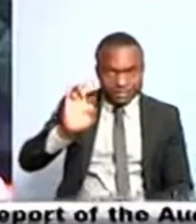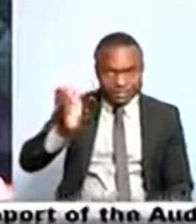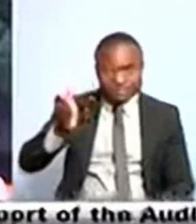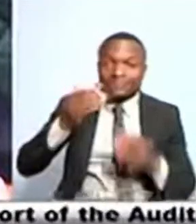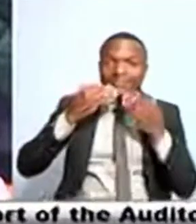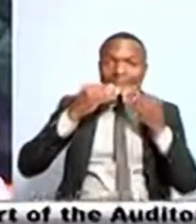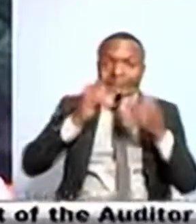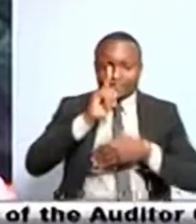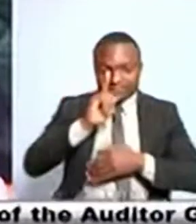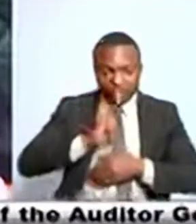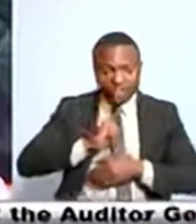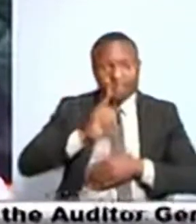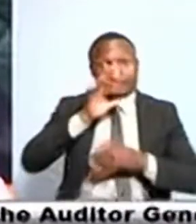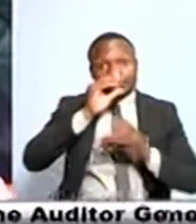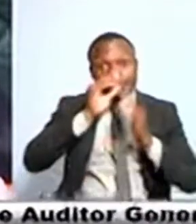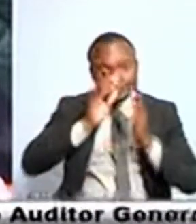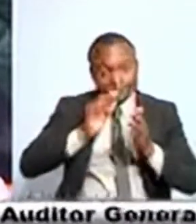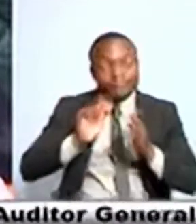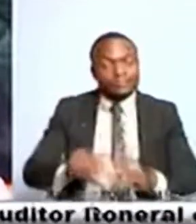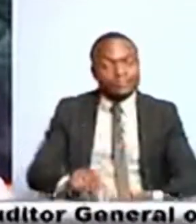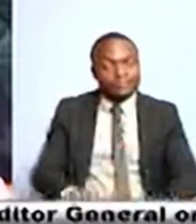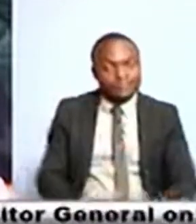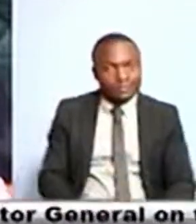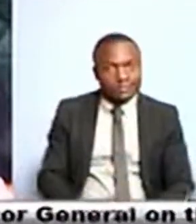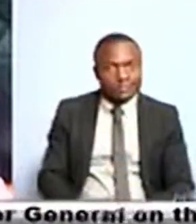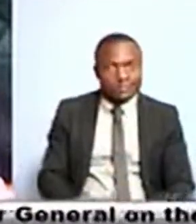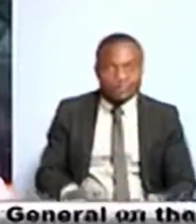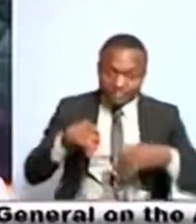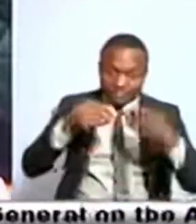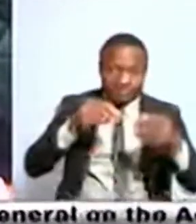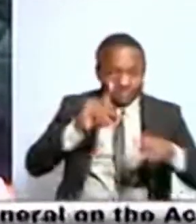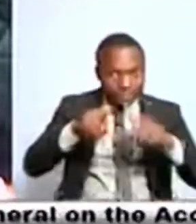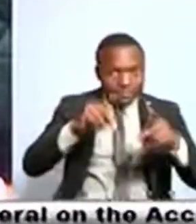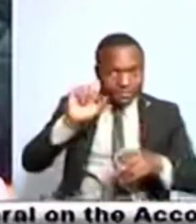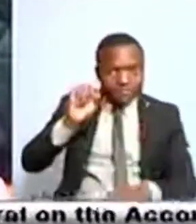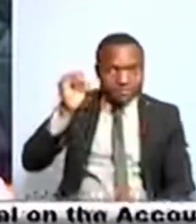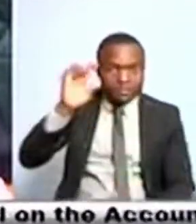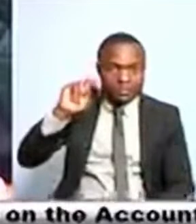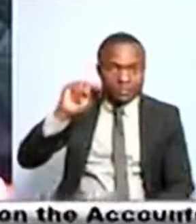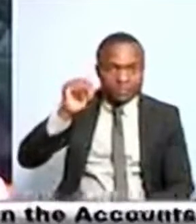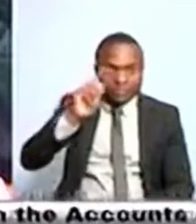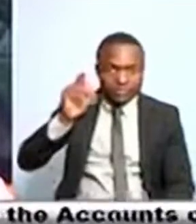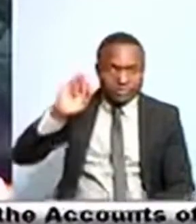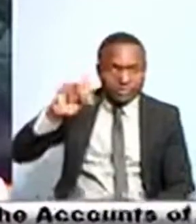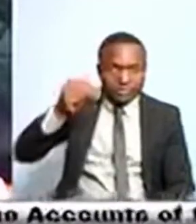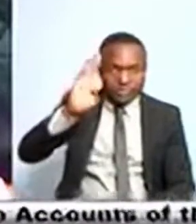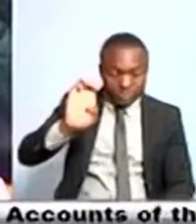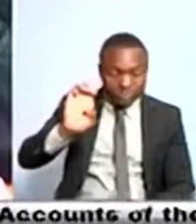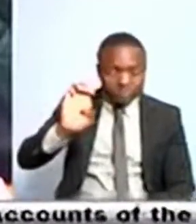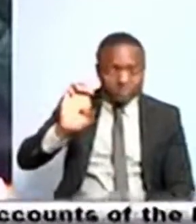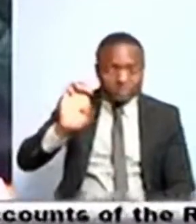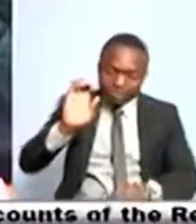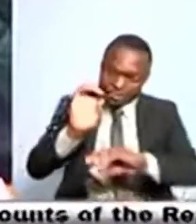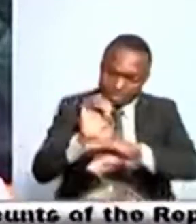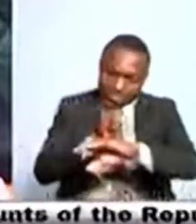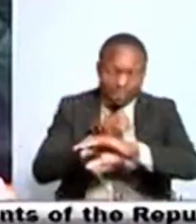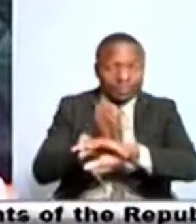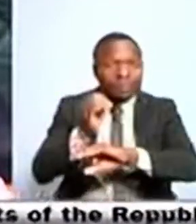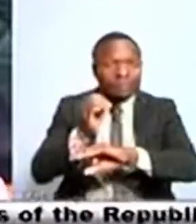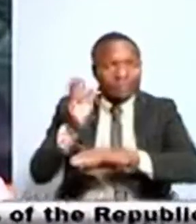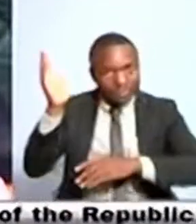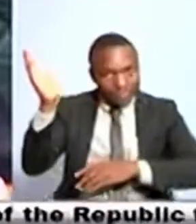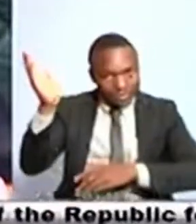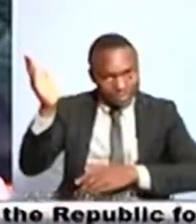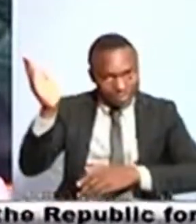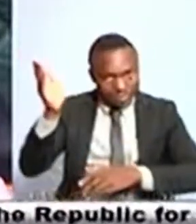Thank you so much, Madam Speaker, for giving the people of Sinazongwe an opportunity to debate